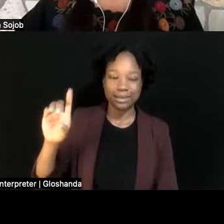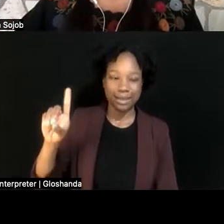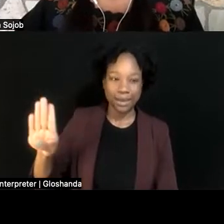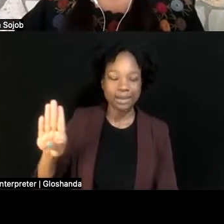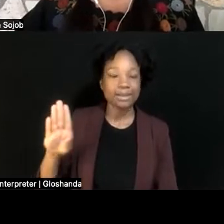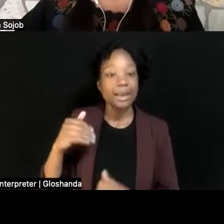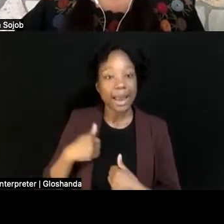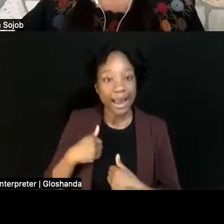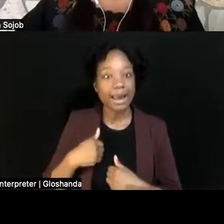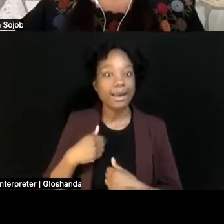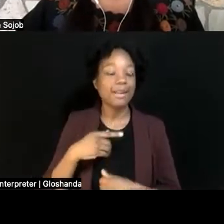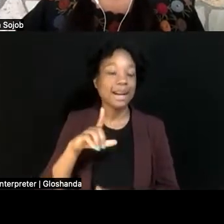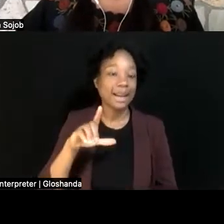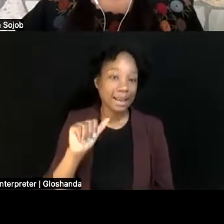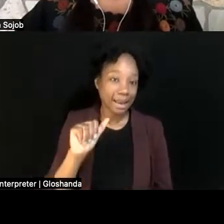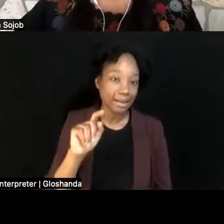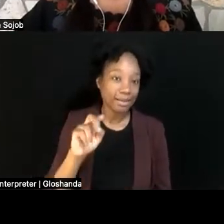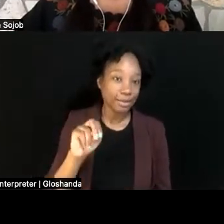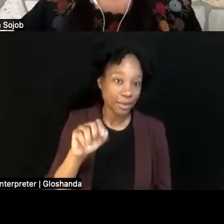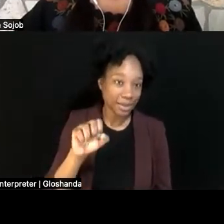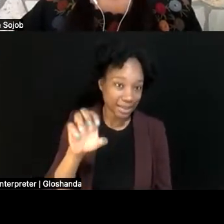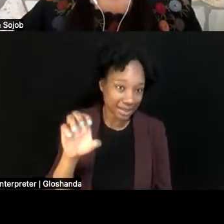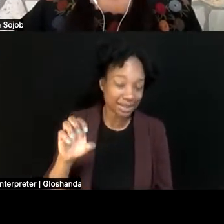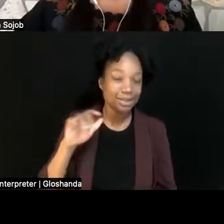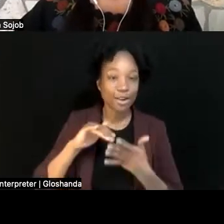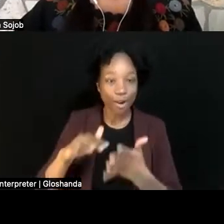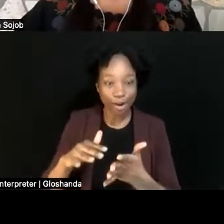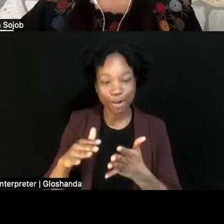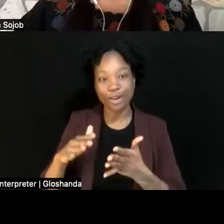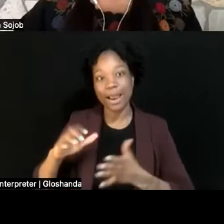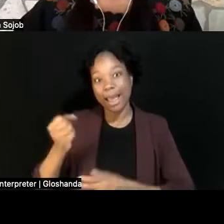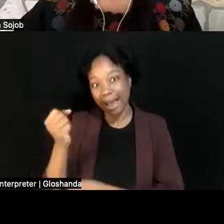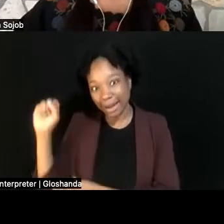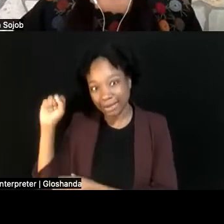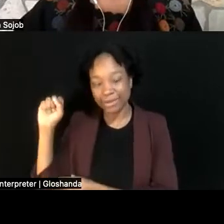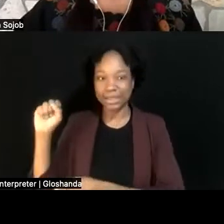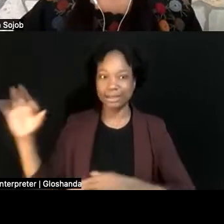activist, and bridge builder, I'm really excited to be moderating this conversation today.